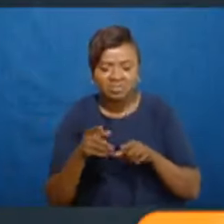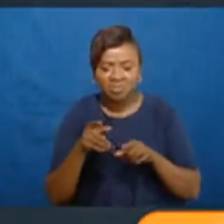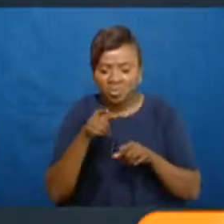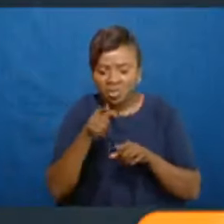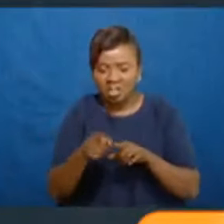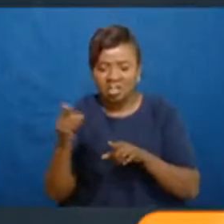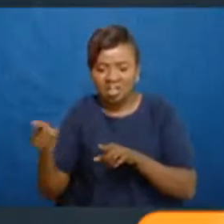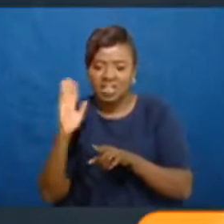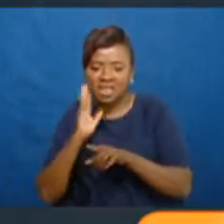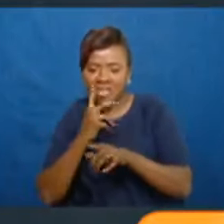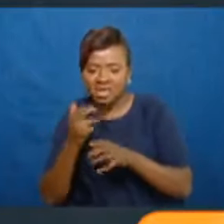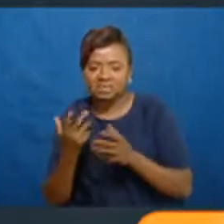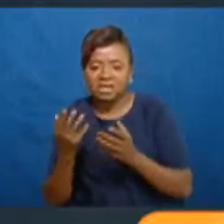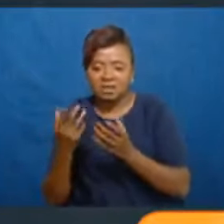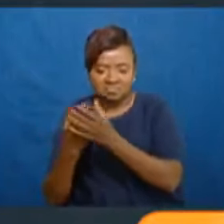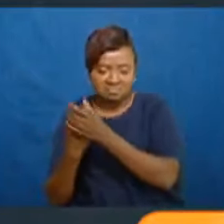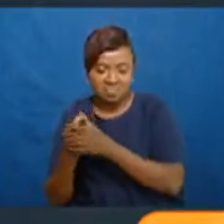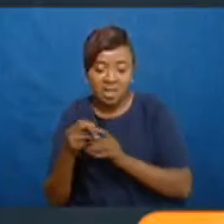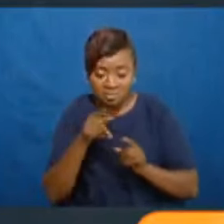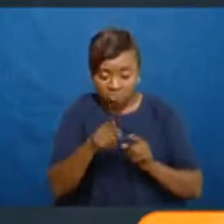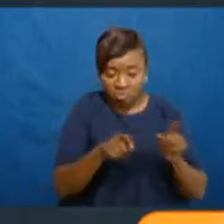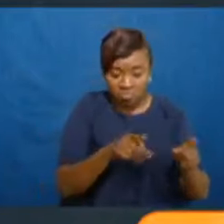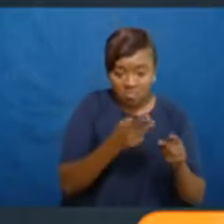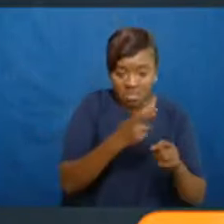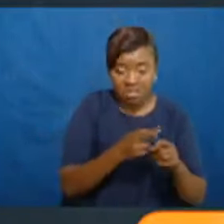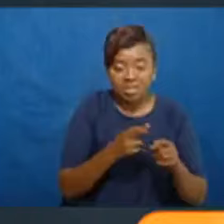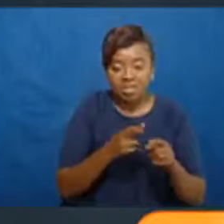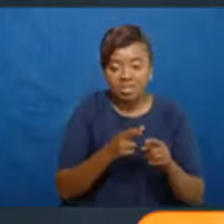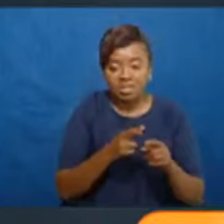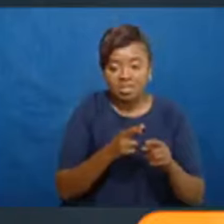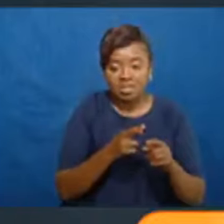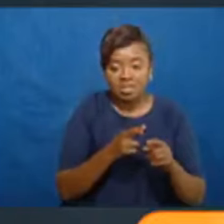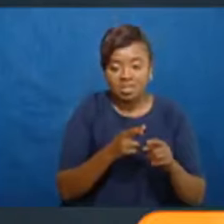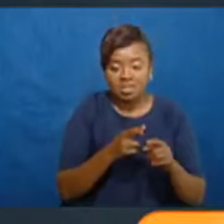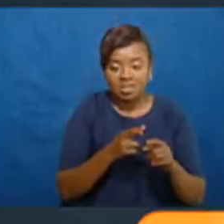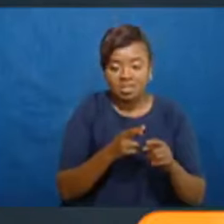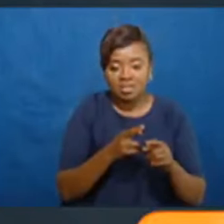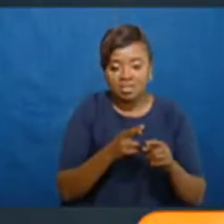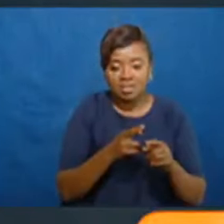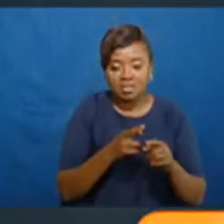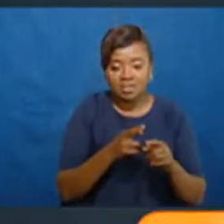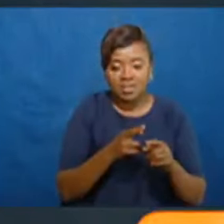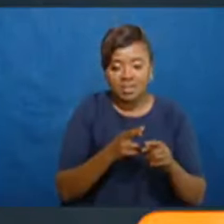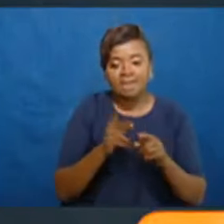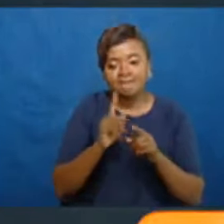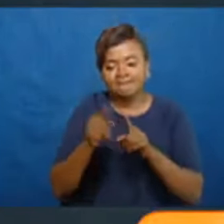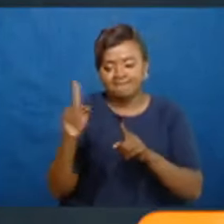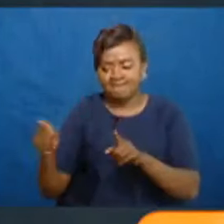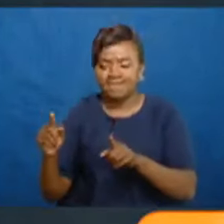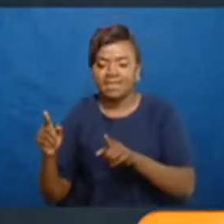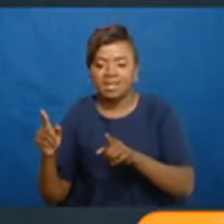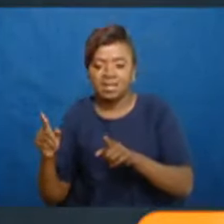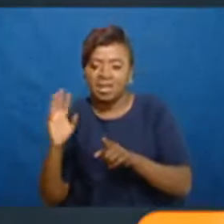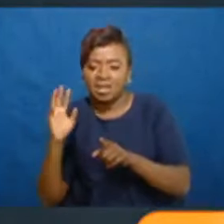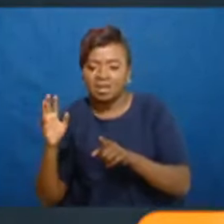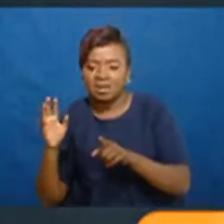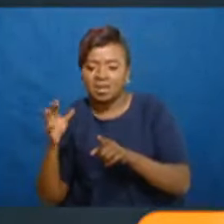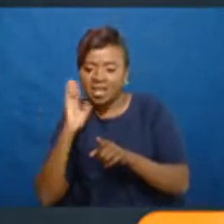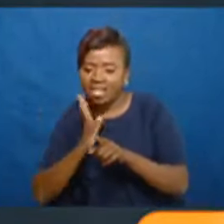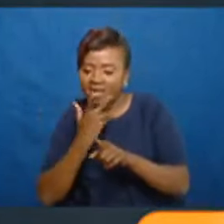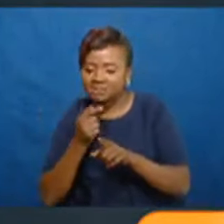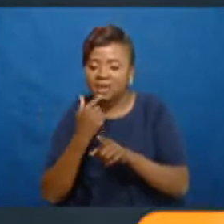Moi and for a long time, actually, the lake, sorry, the valley and the mountain, for 24 years largely. Yeah. And